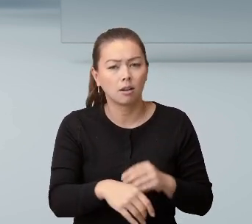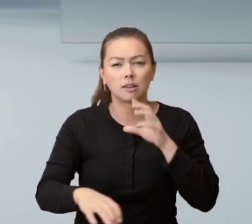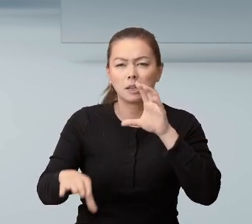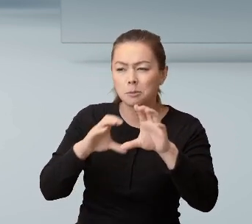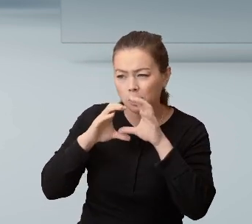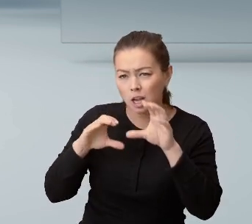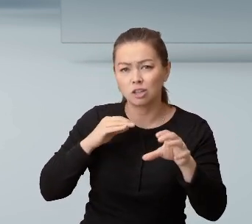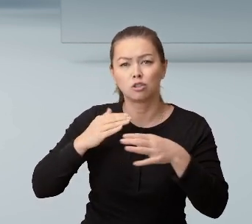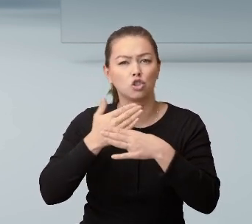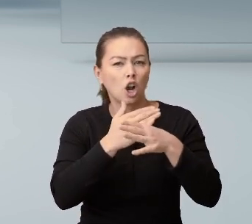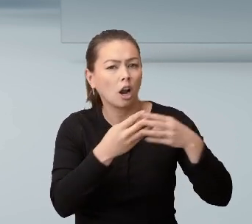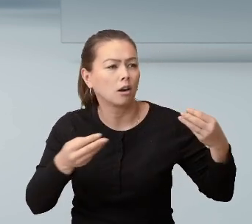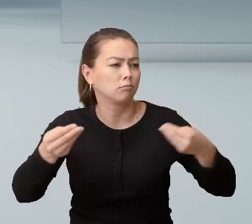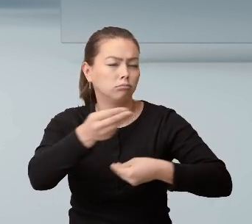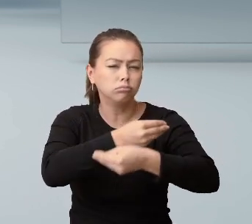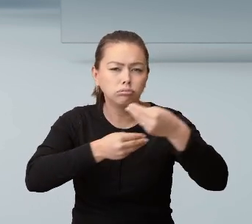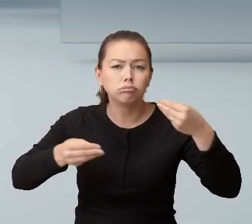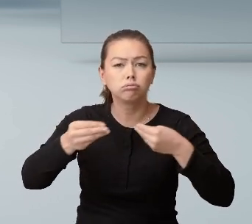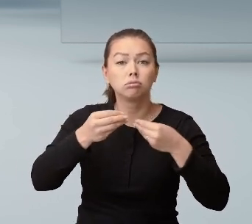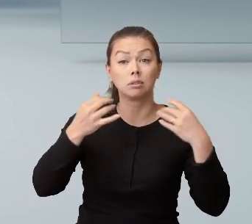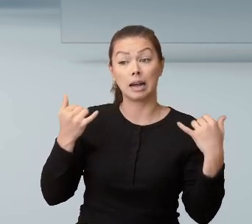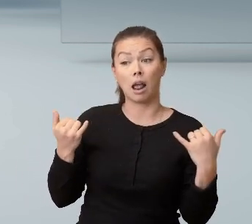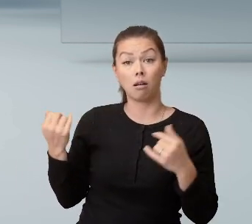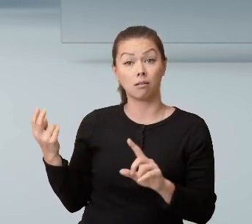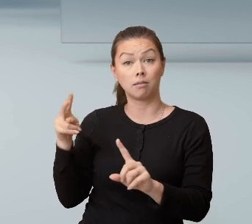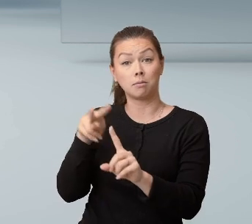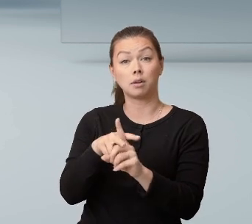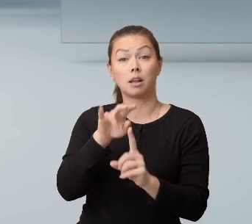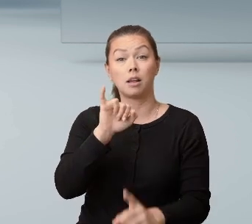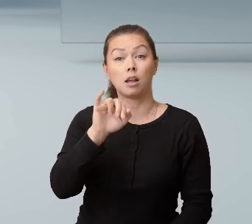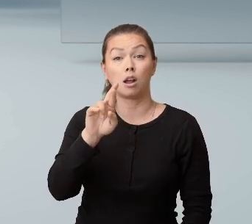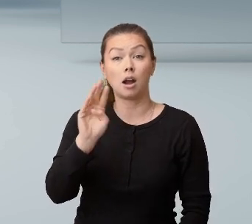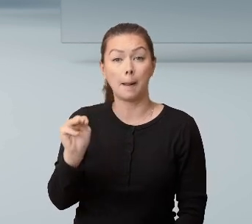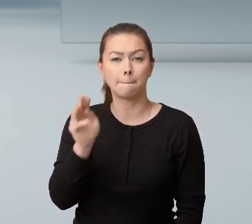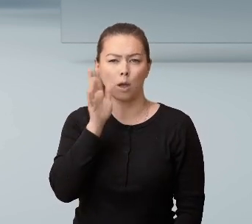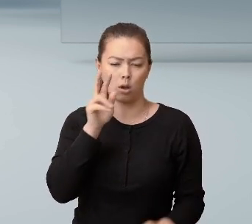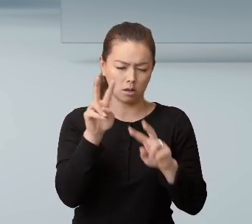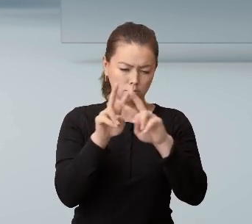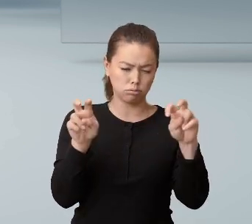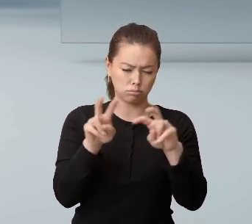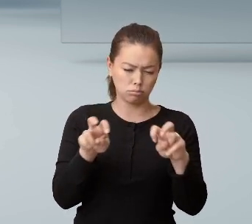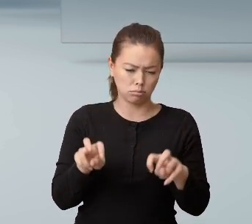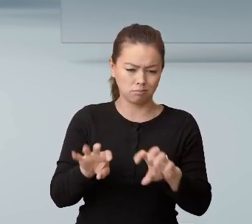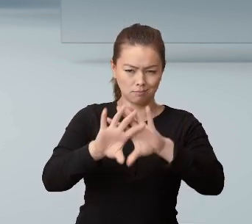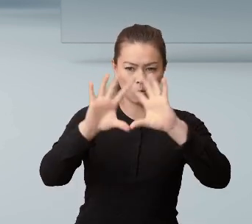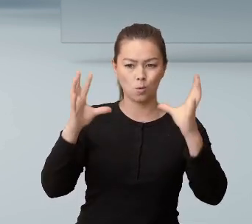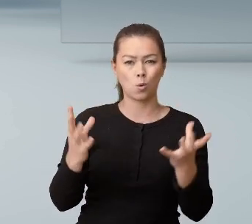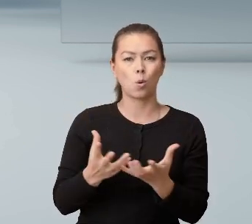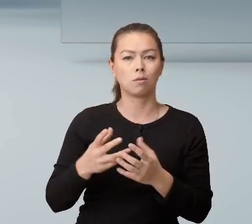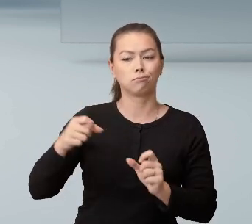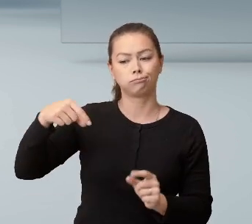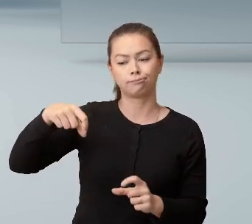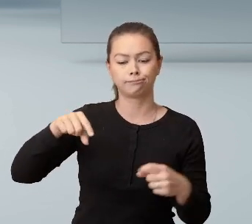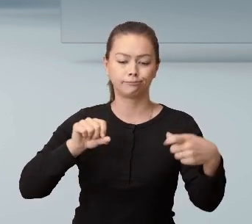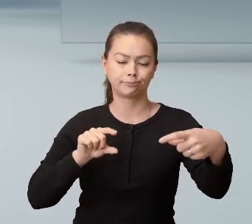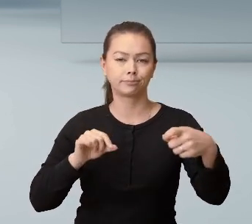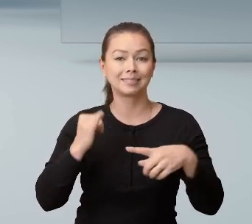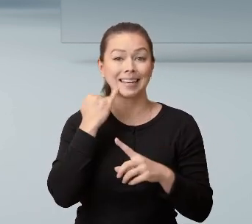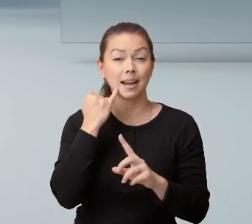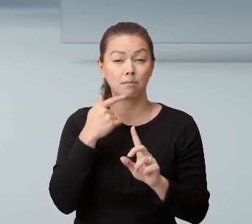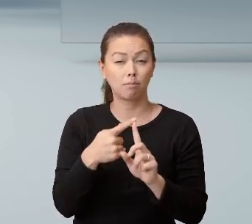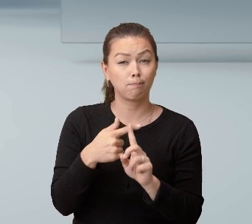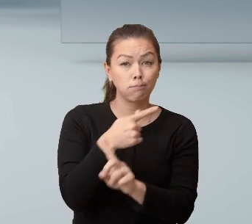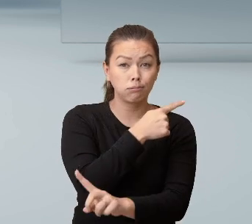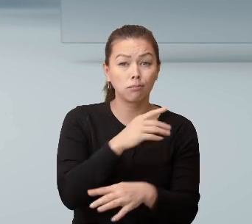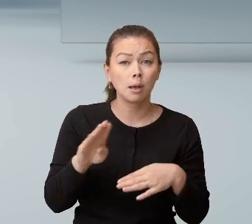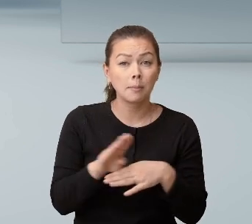and the sharing that goes on, what IRM can do is look at all of those signals and it will flag what it sees as unusual or risky